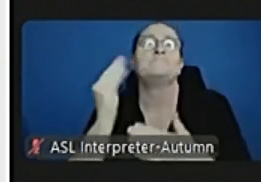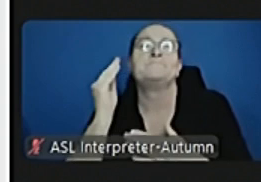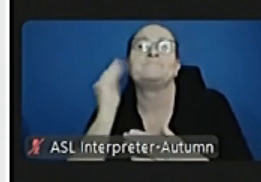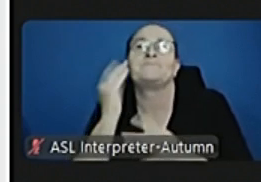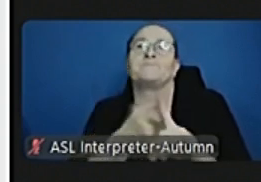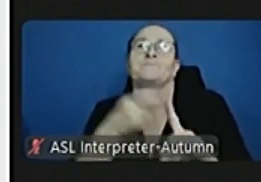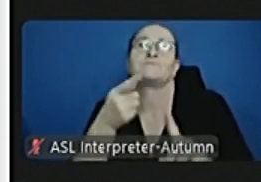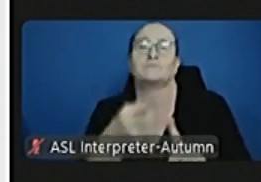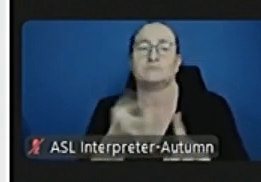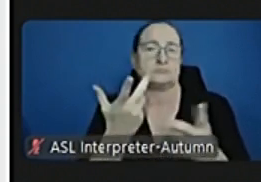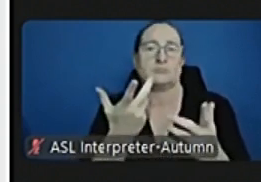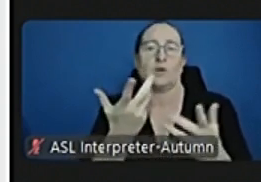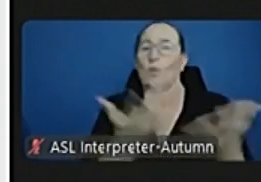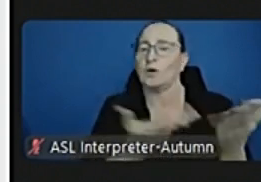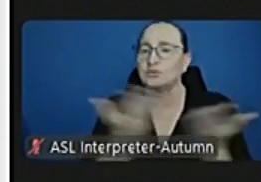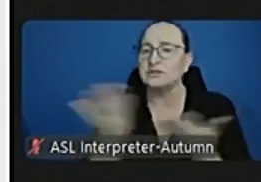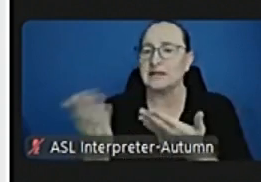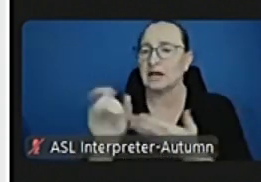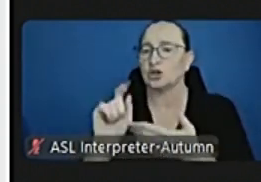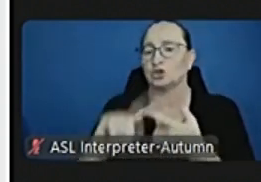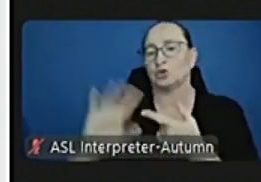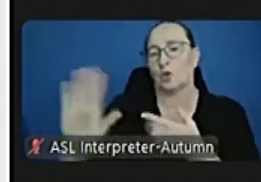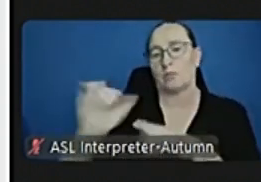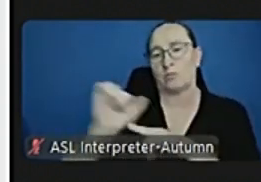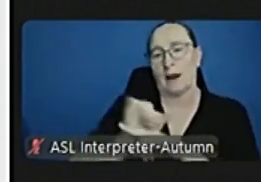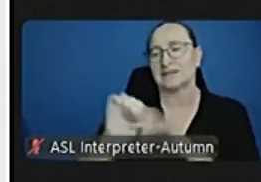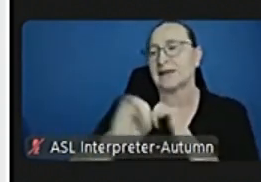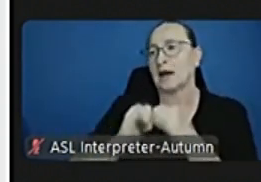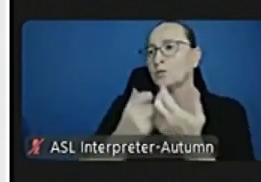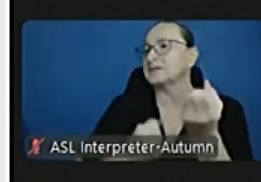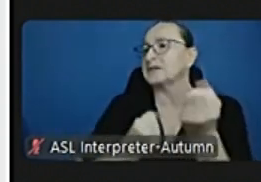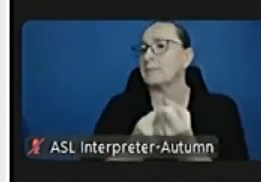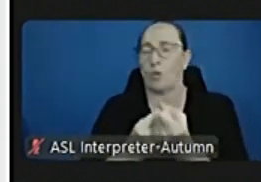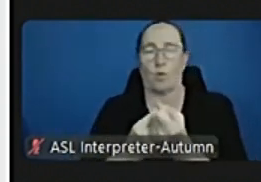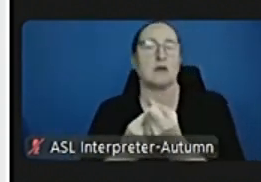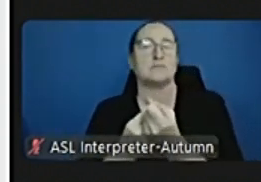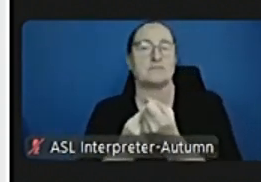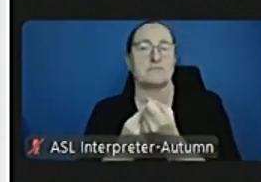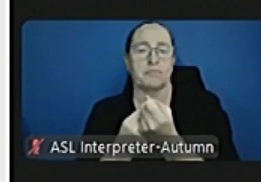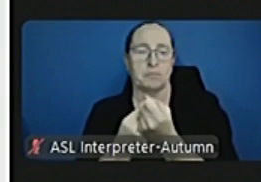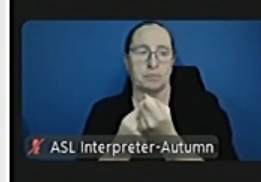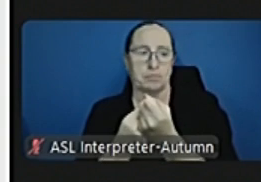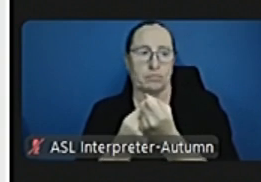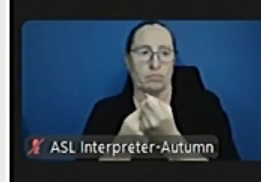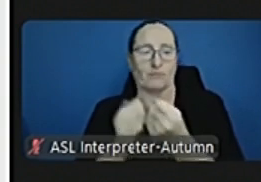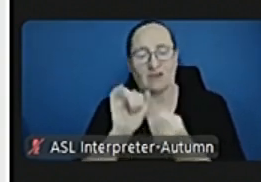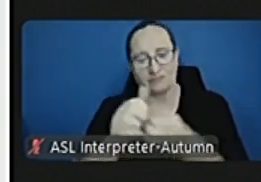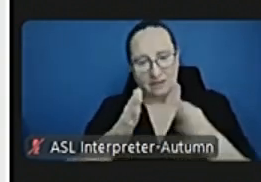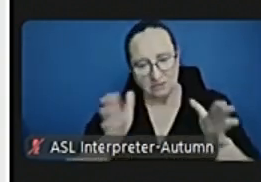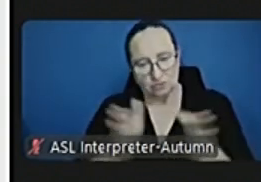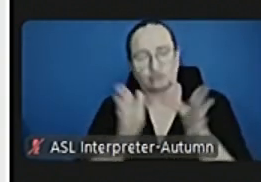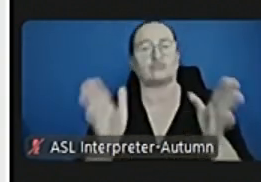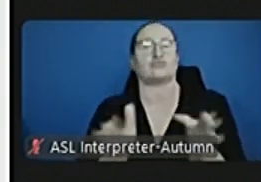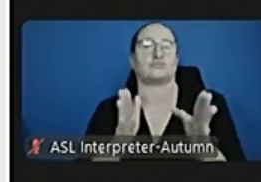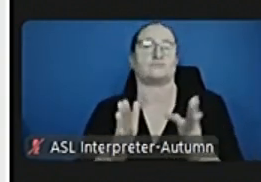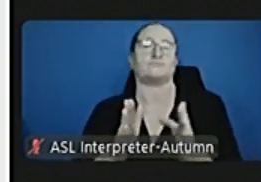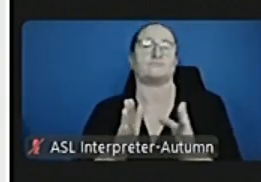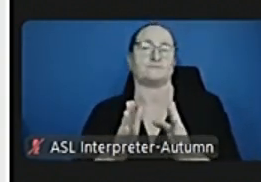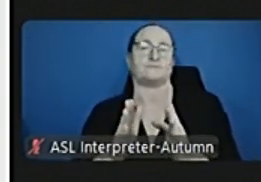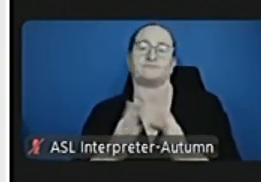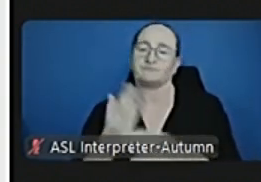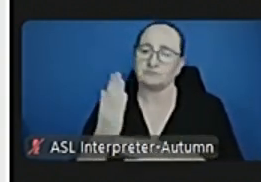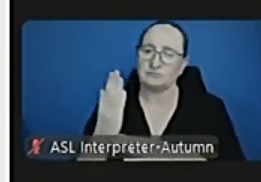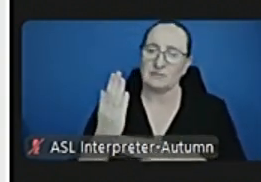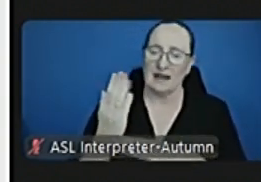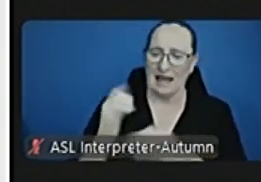to your practice? But how do we support those folks? And that's the driving force behind the conversation, is how do we